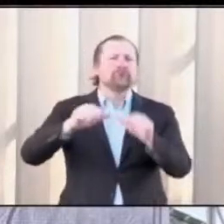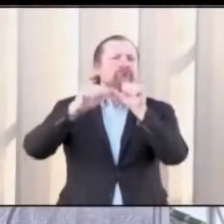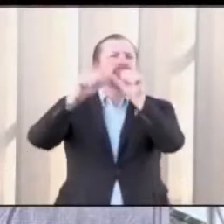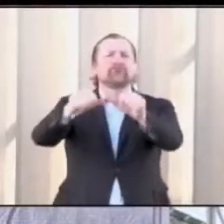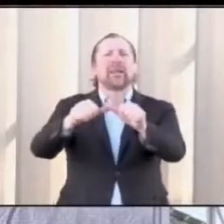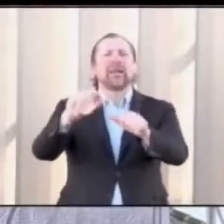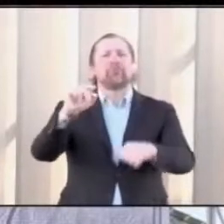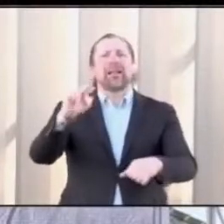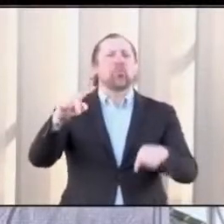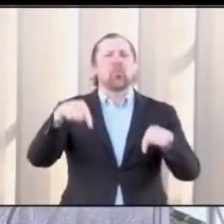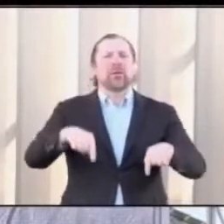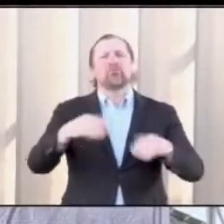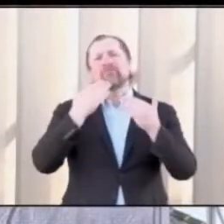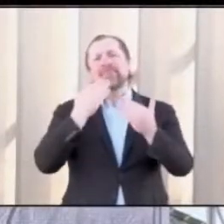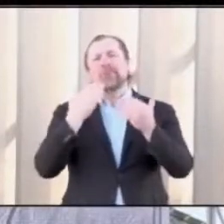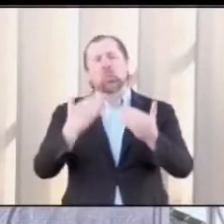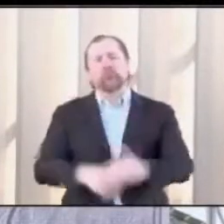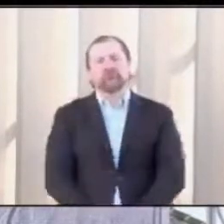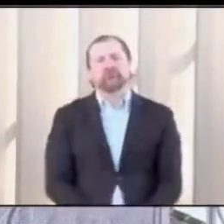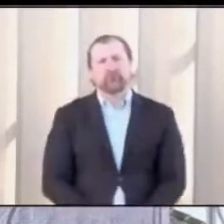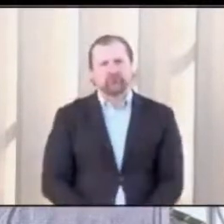Thank you.